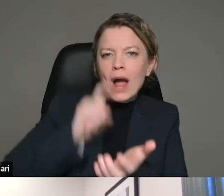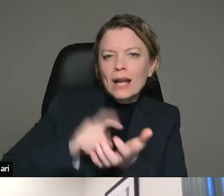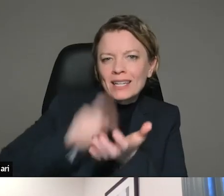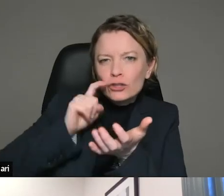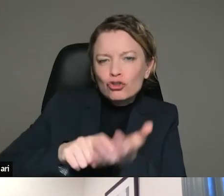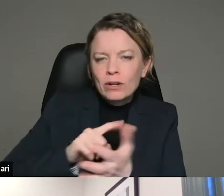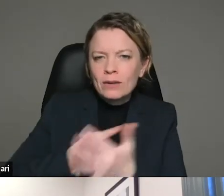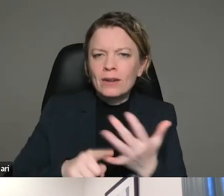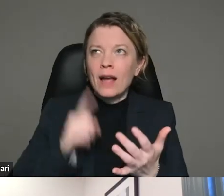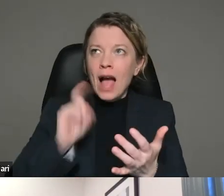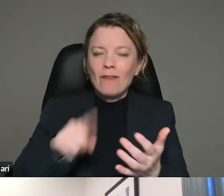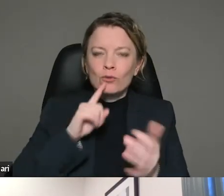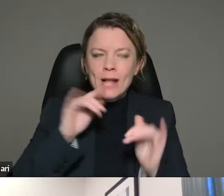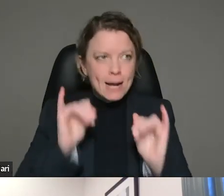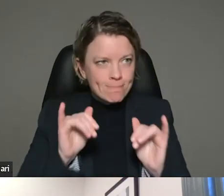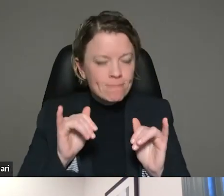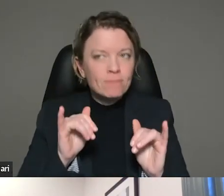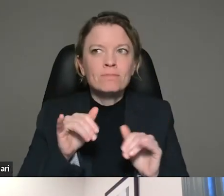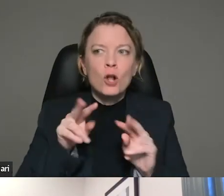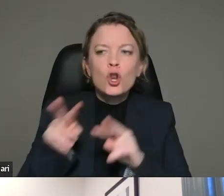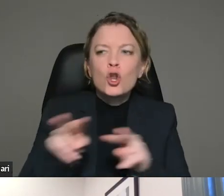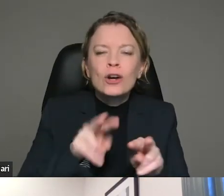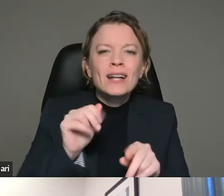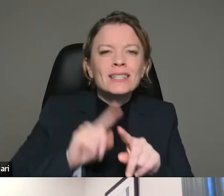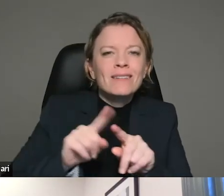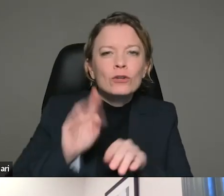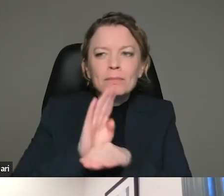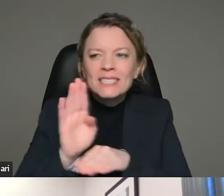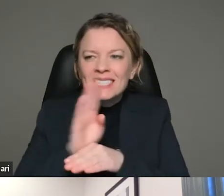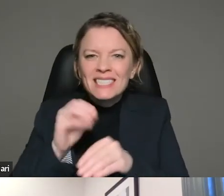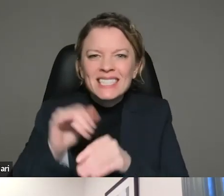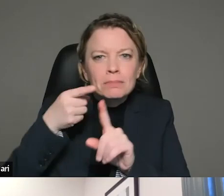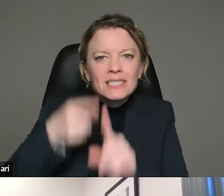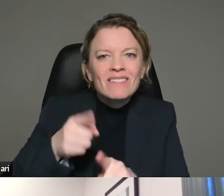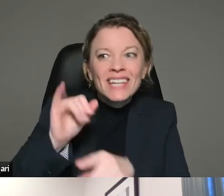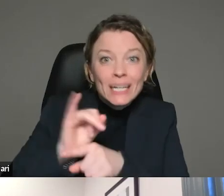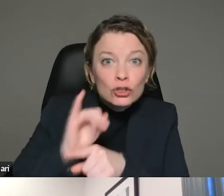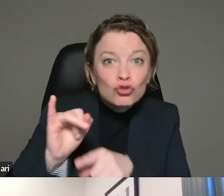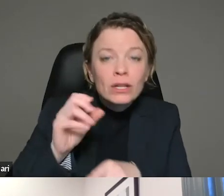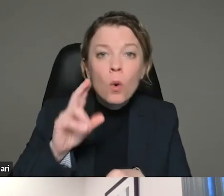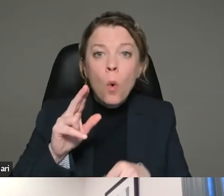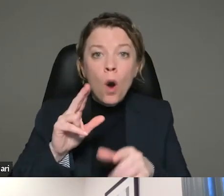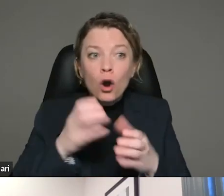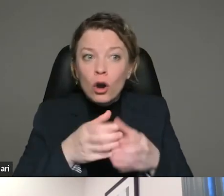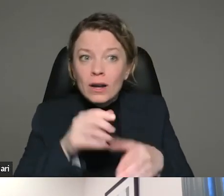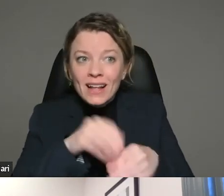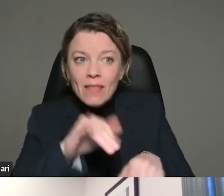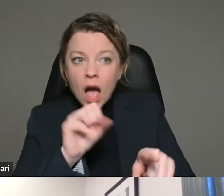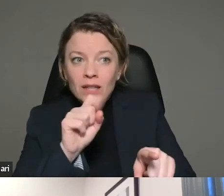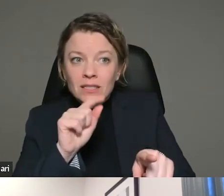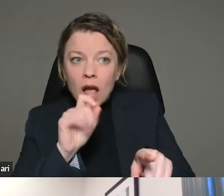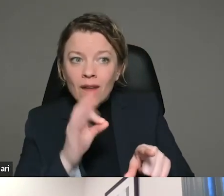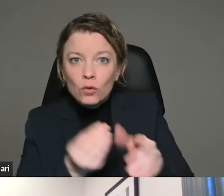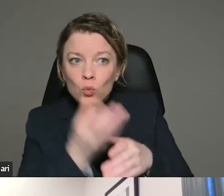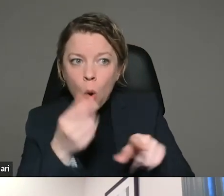of looking at lots of different similar types of businesses in a particular industry or particular stage of growth, where you need to kind of build